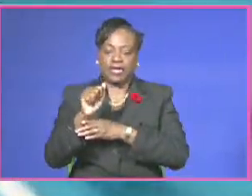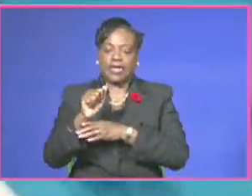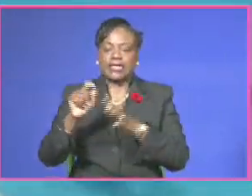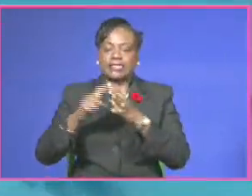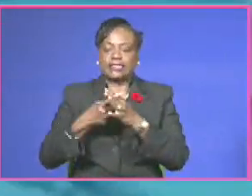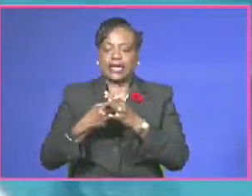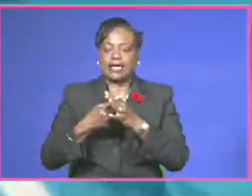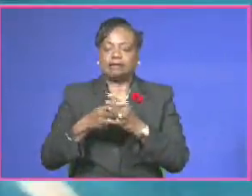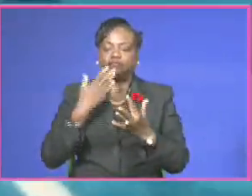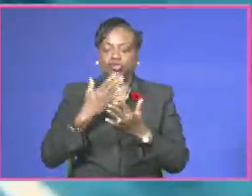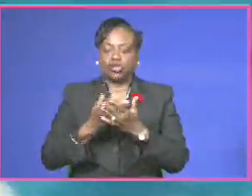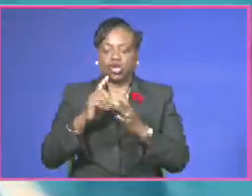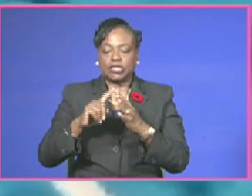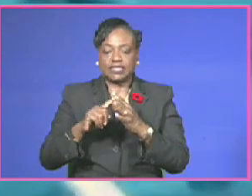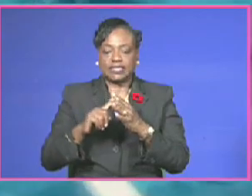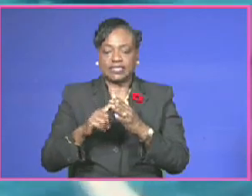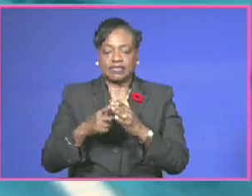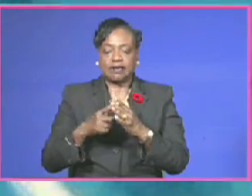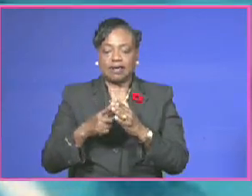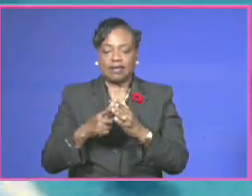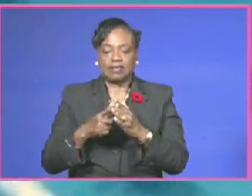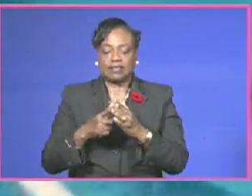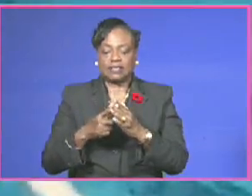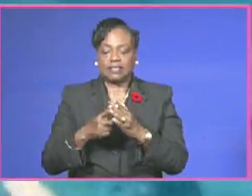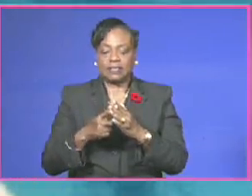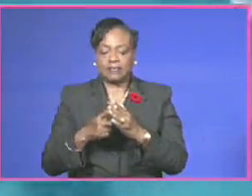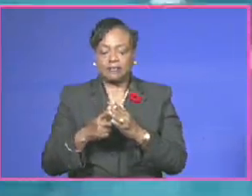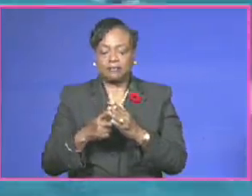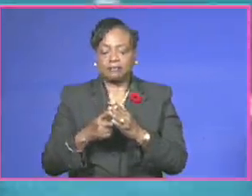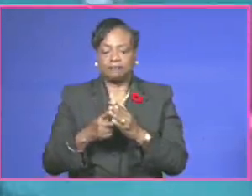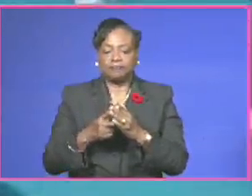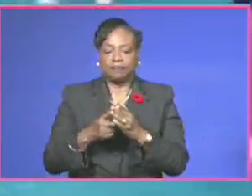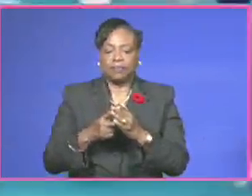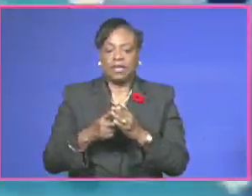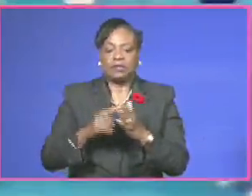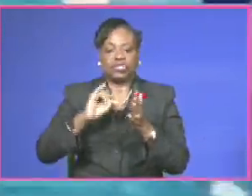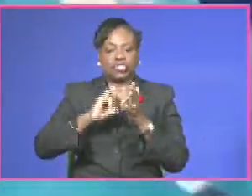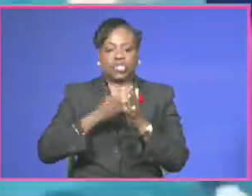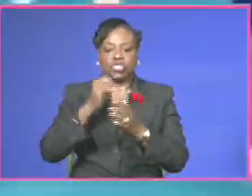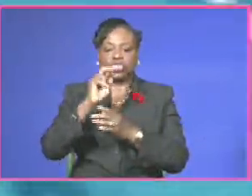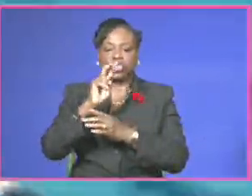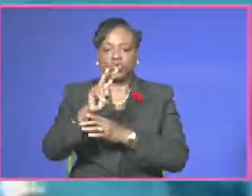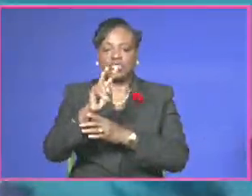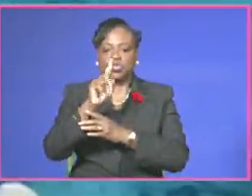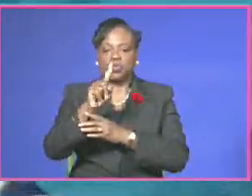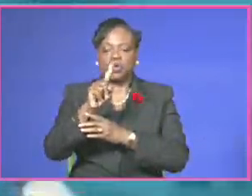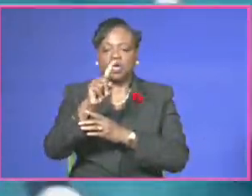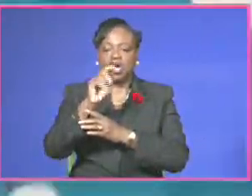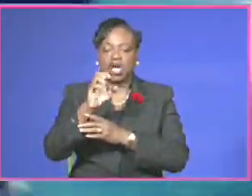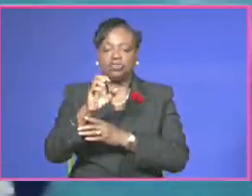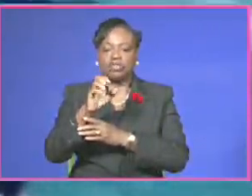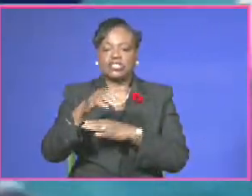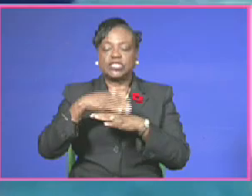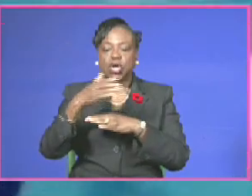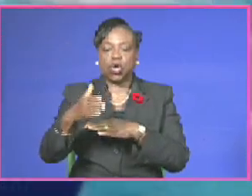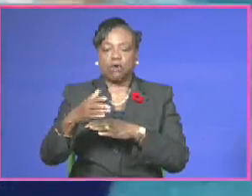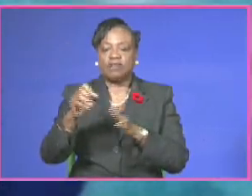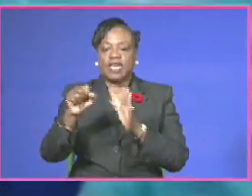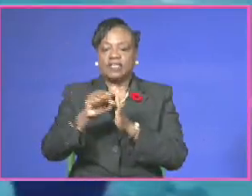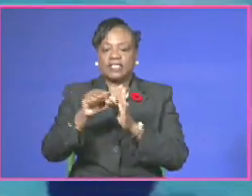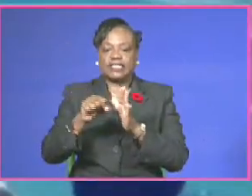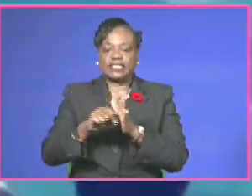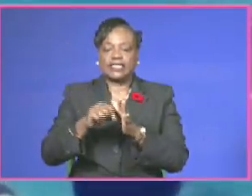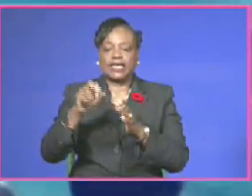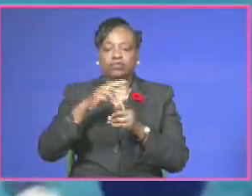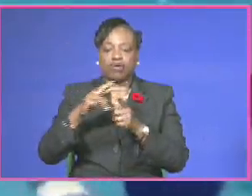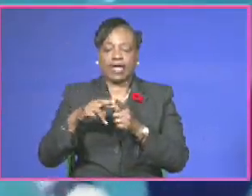and 3 clean turns to the championship win in Stuart, Florida. He was just 21 hundredths off the state record of